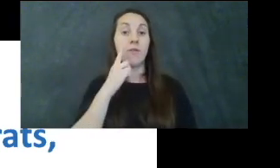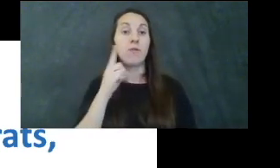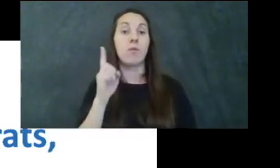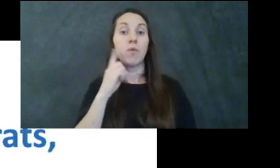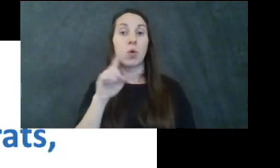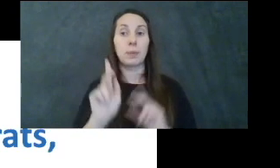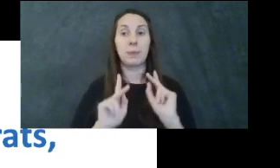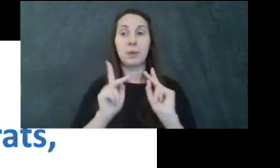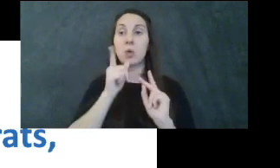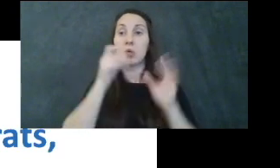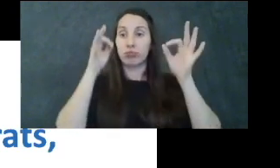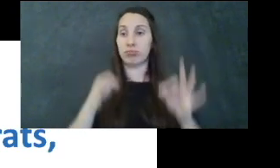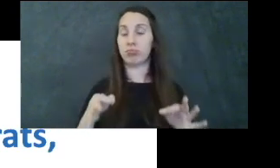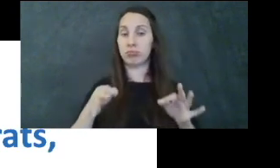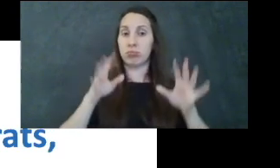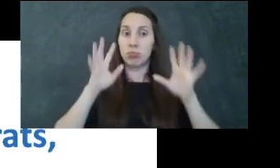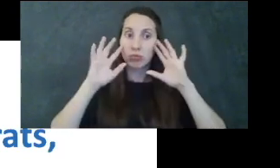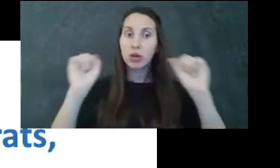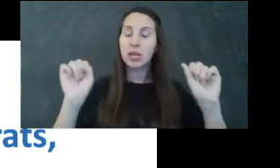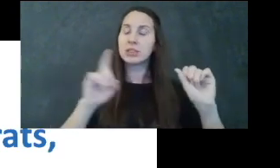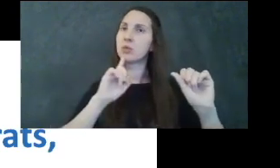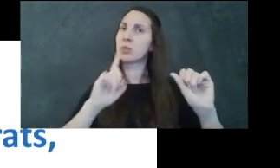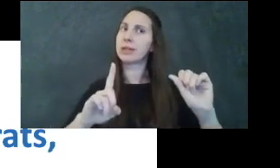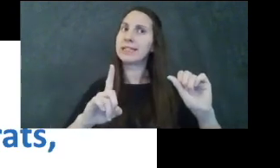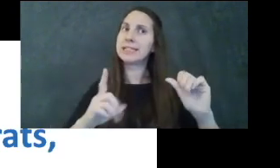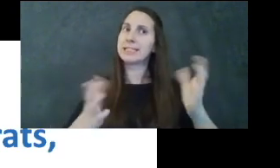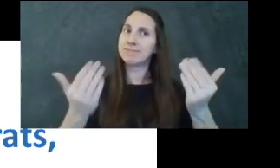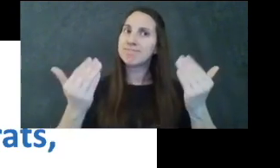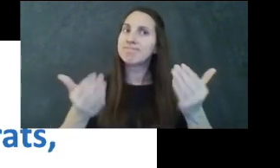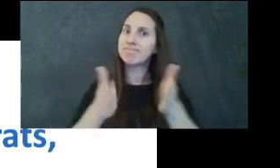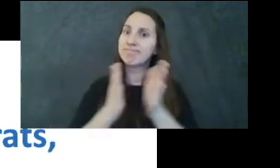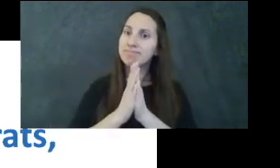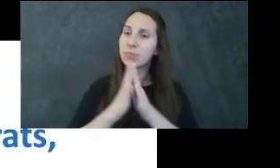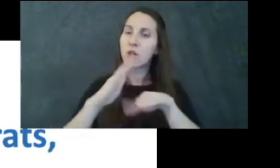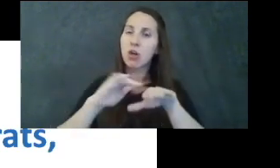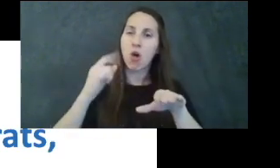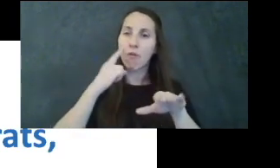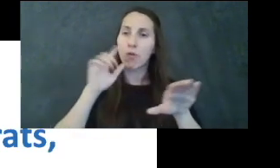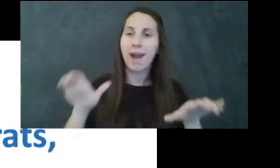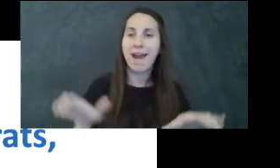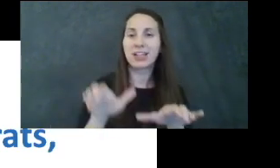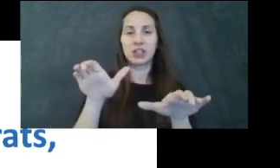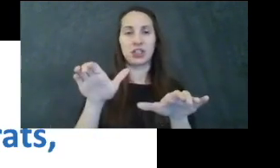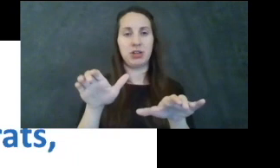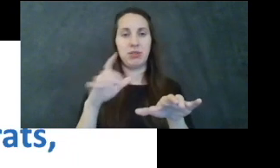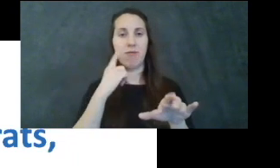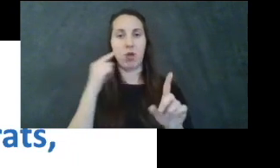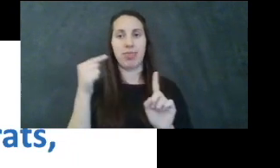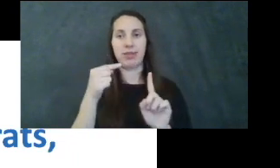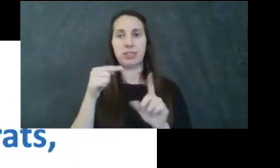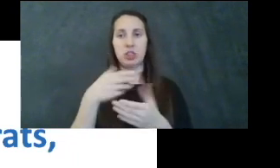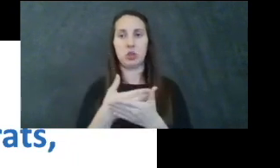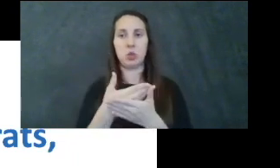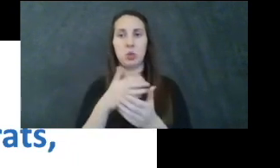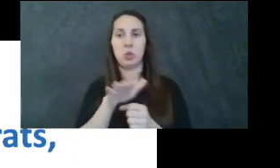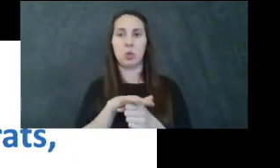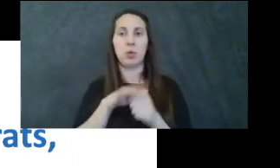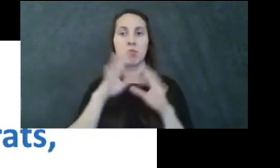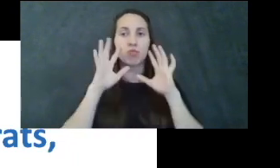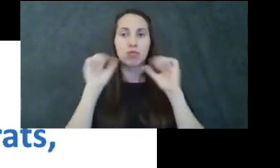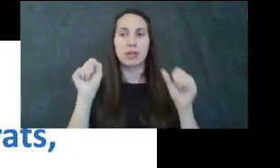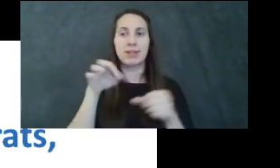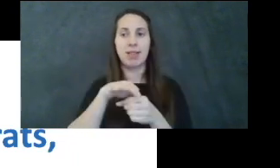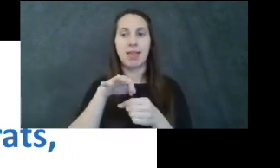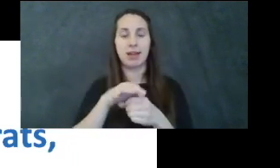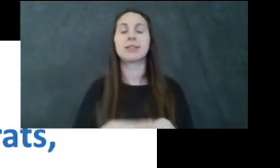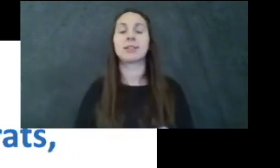sending a call for action in this area to the new president-elect. And I think you will find both the new